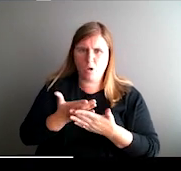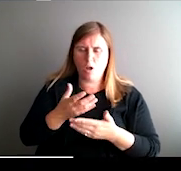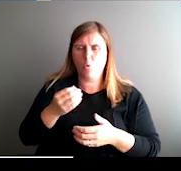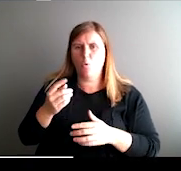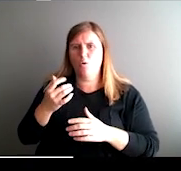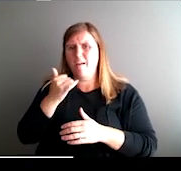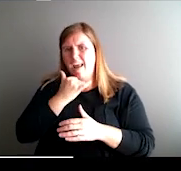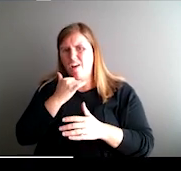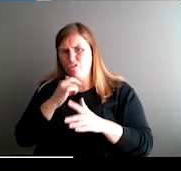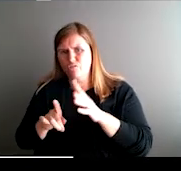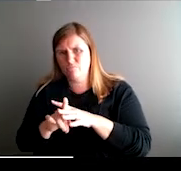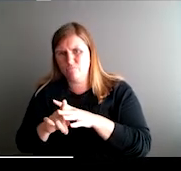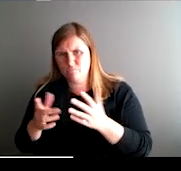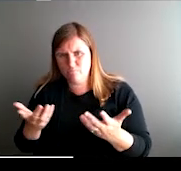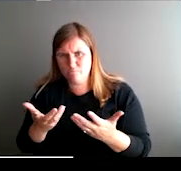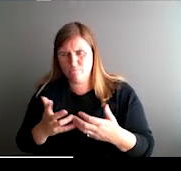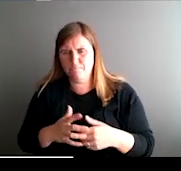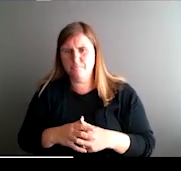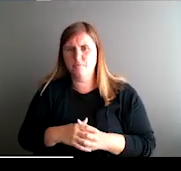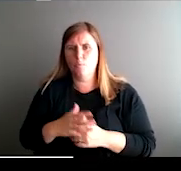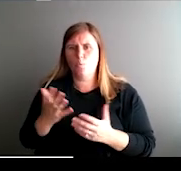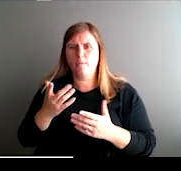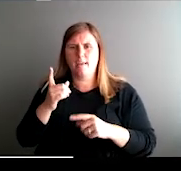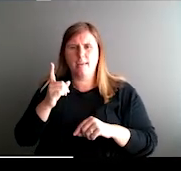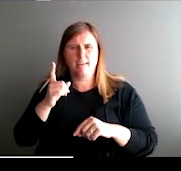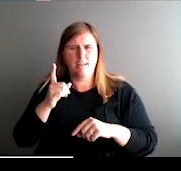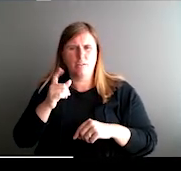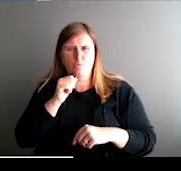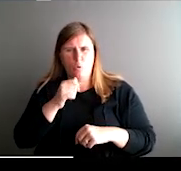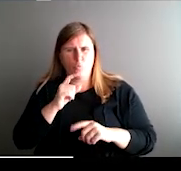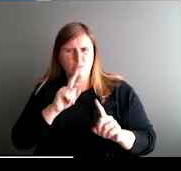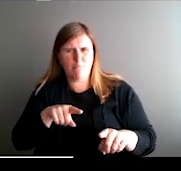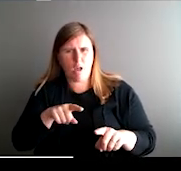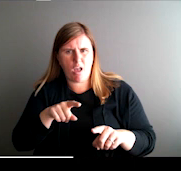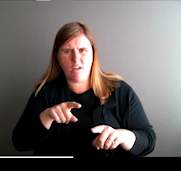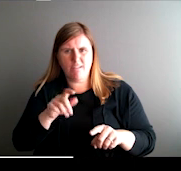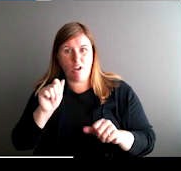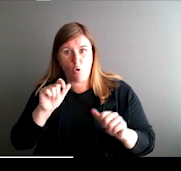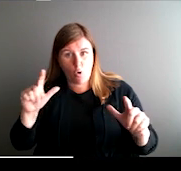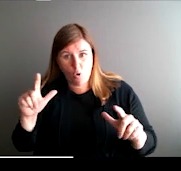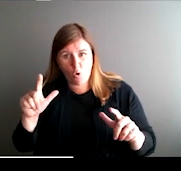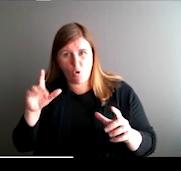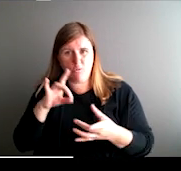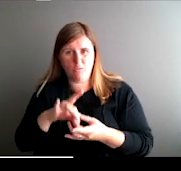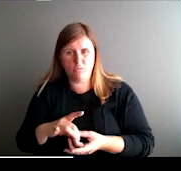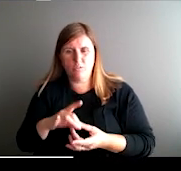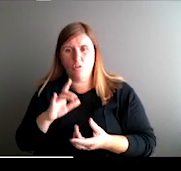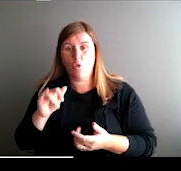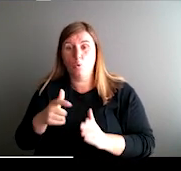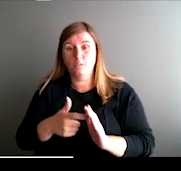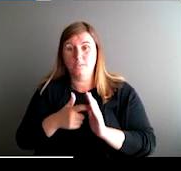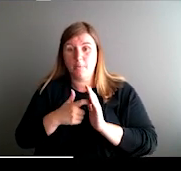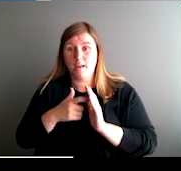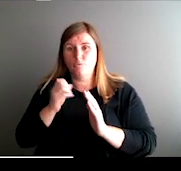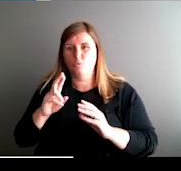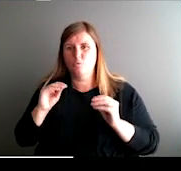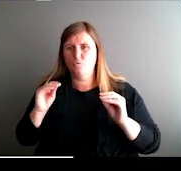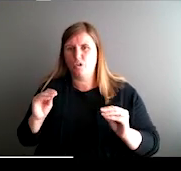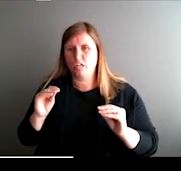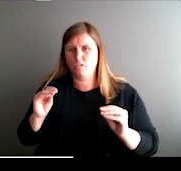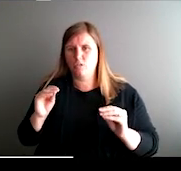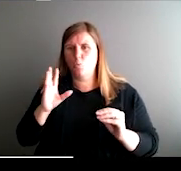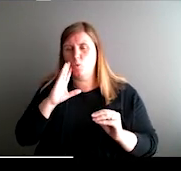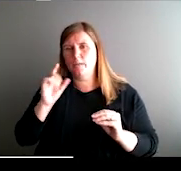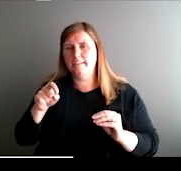errors on, what they don't respond to at all. Any of those things, those demands or those instructions